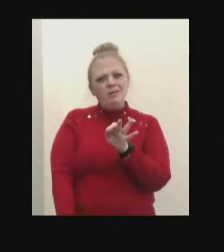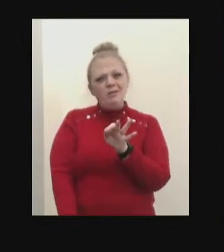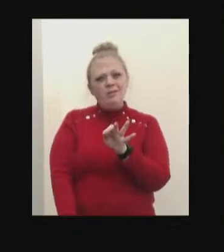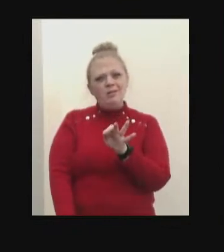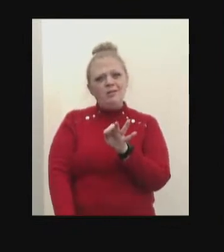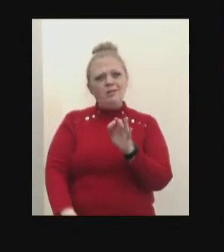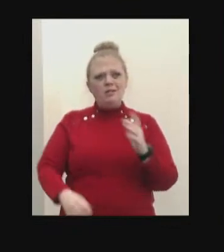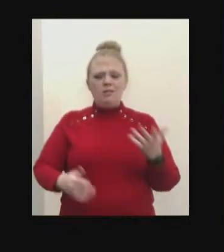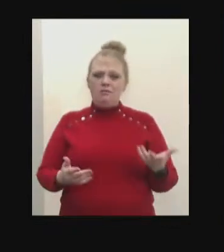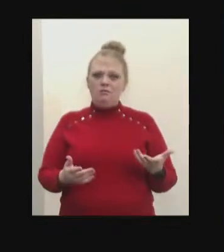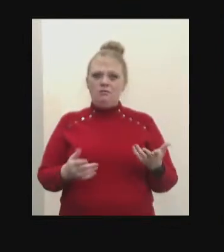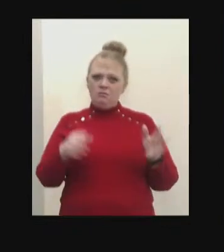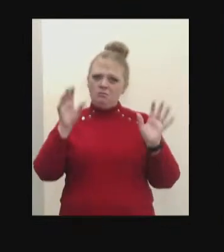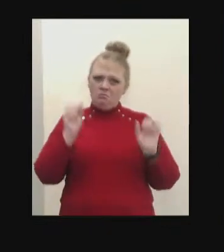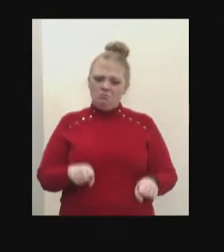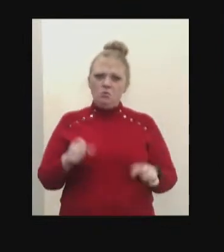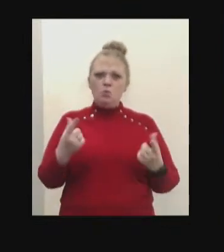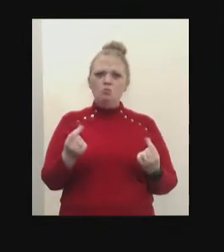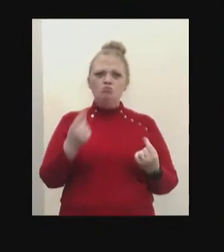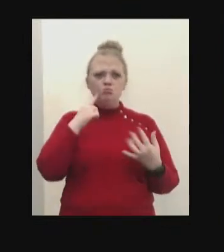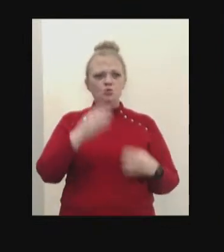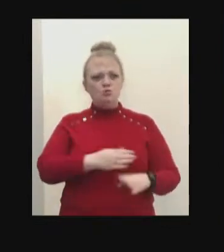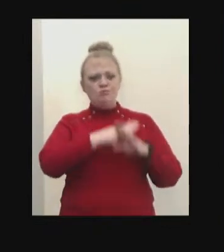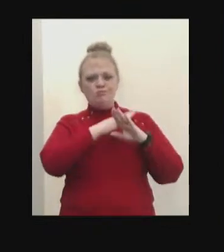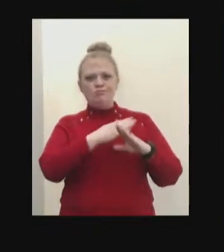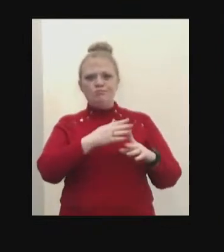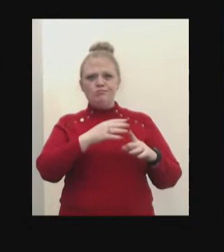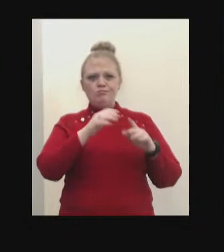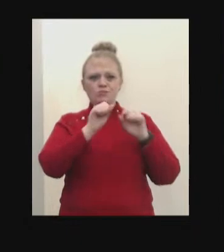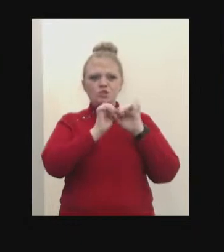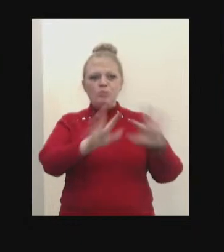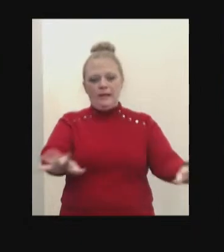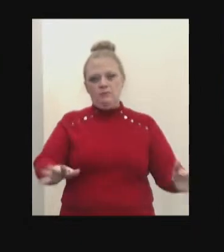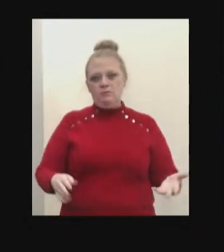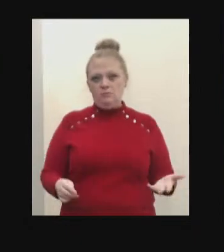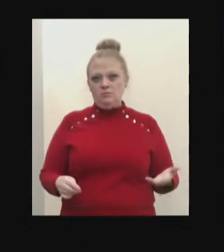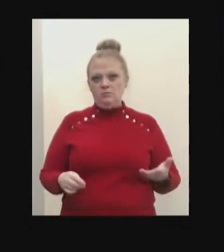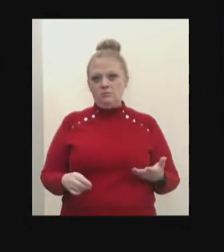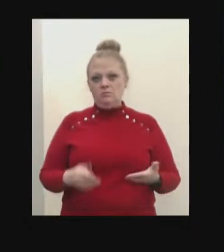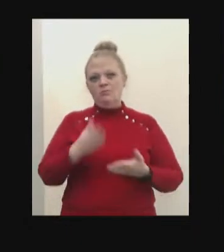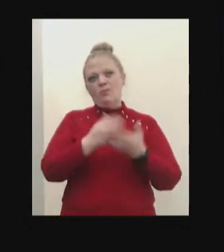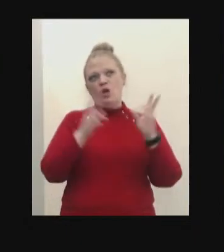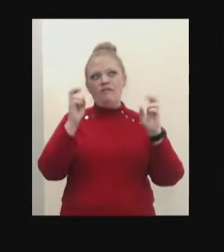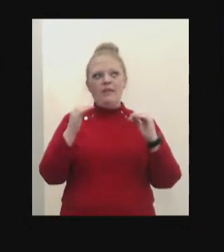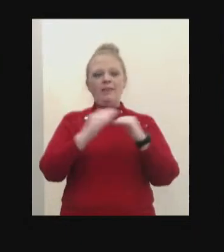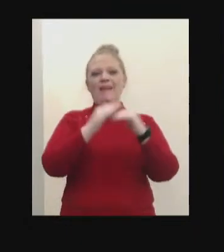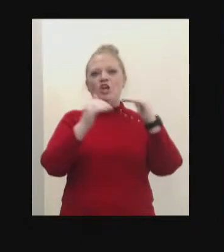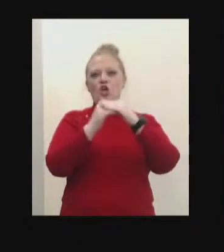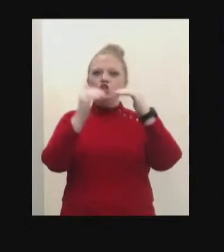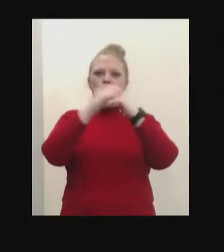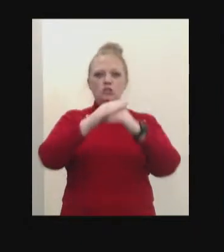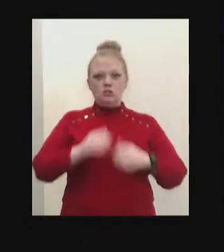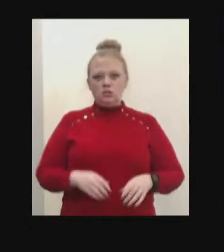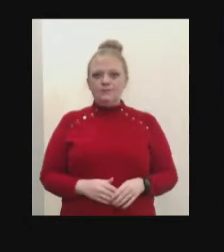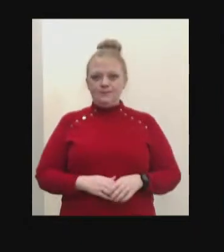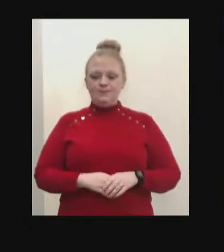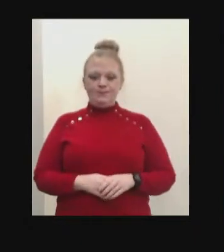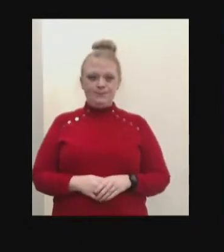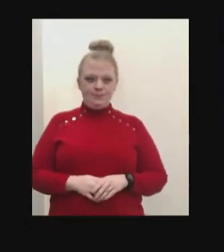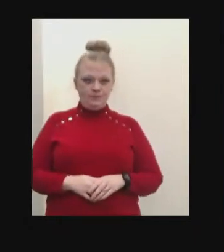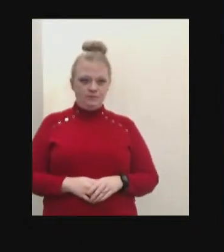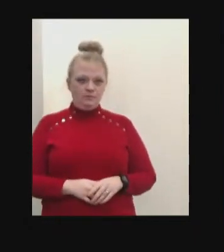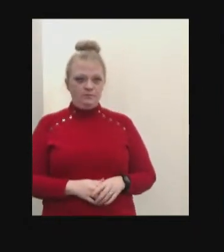approaches that we can have to prevent COVID-19 transmission as part of our layered approach. So speaking of